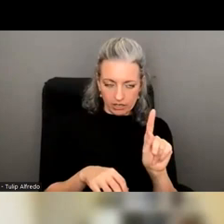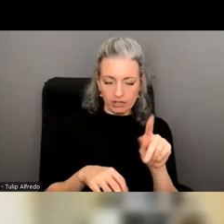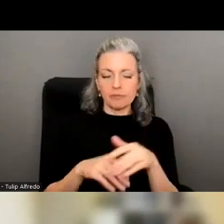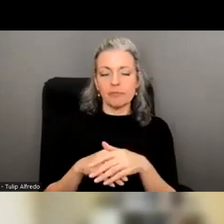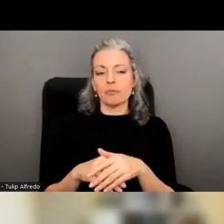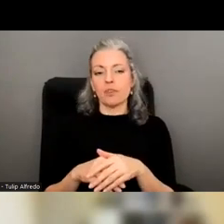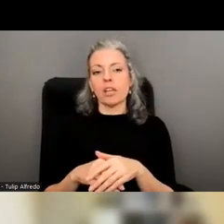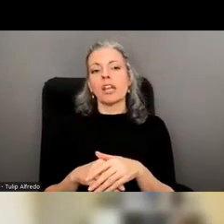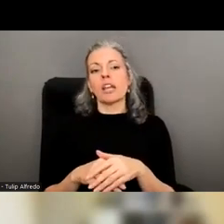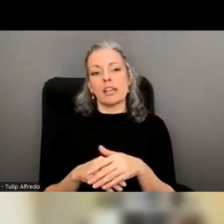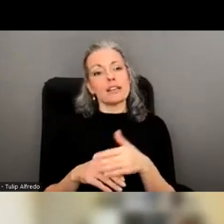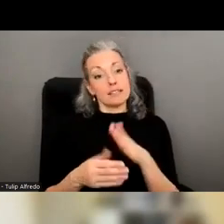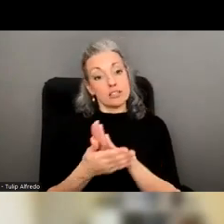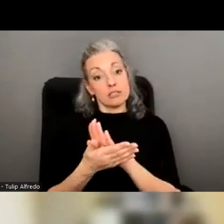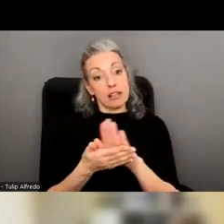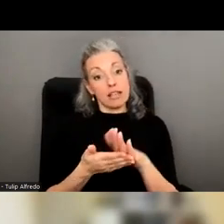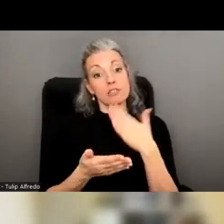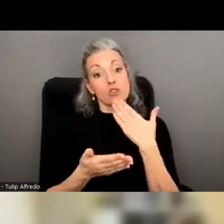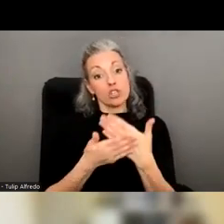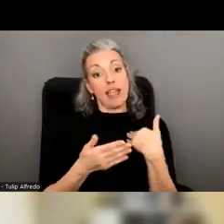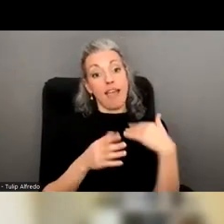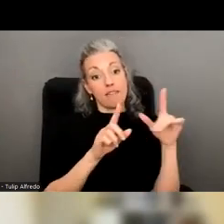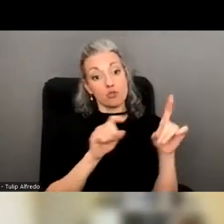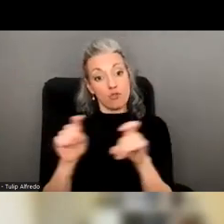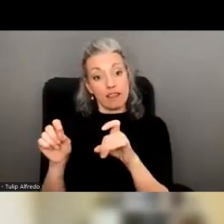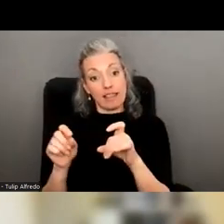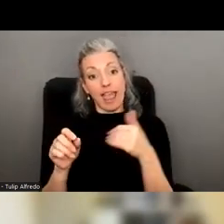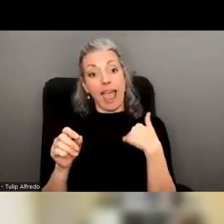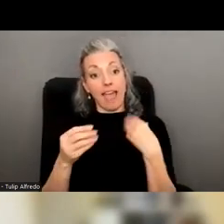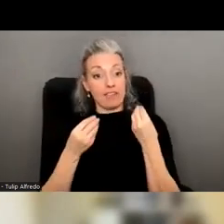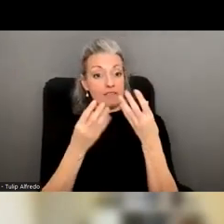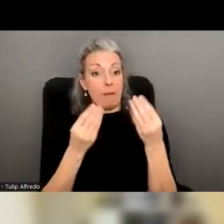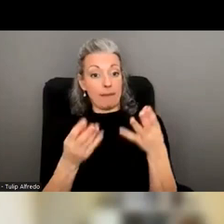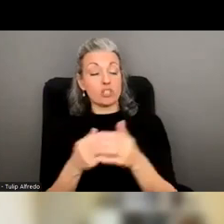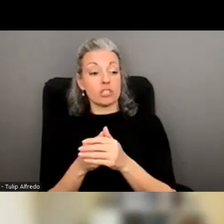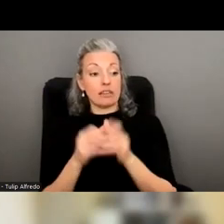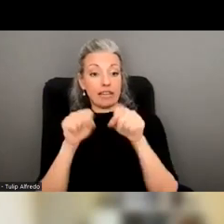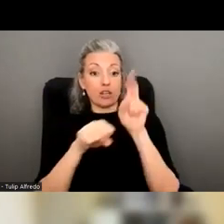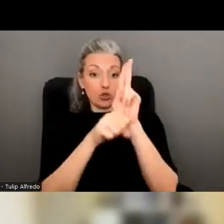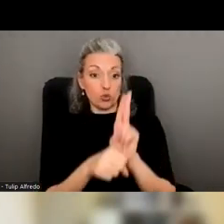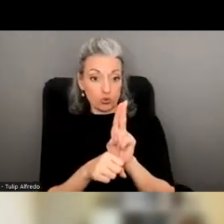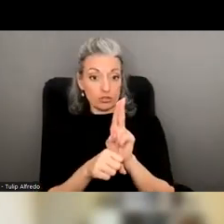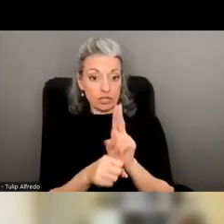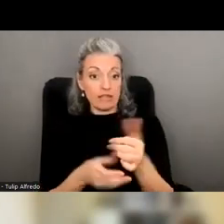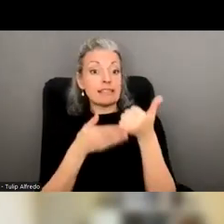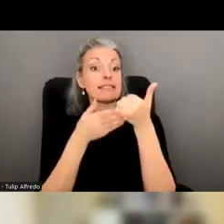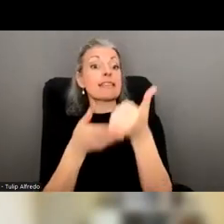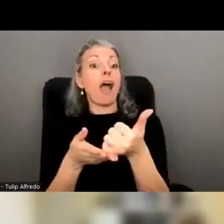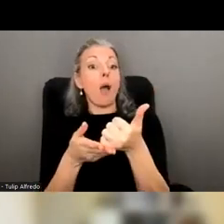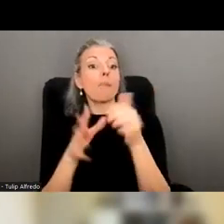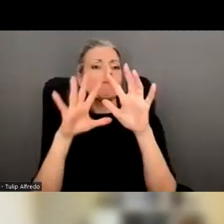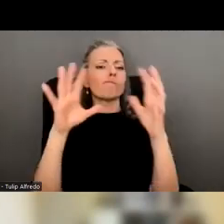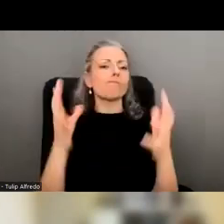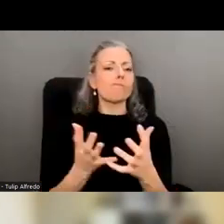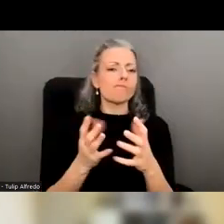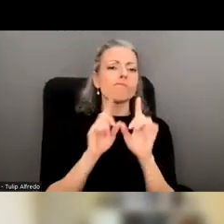the surveys going to produce all sorts of great information and data. So we'll be able to use that to help contextualize some of the survey